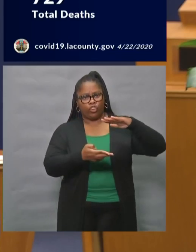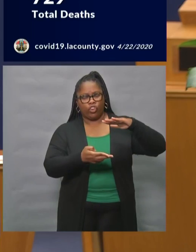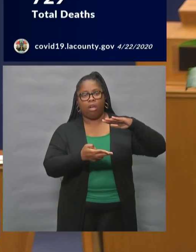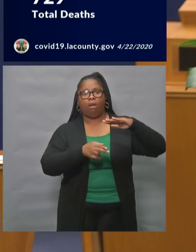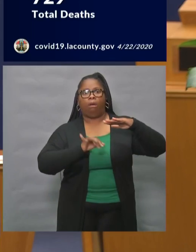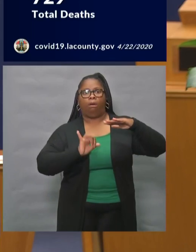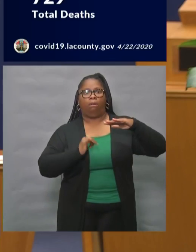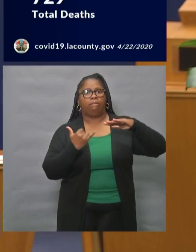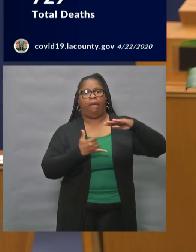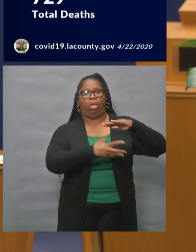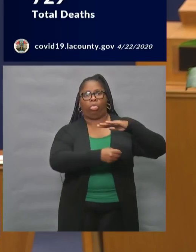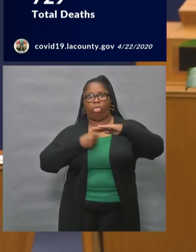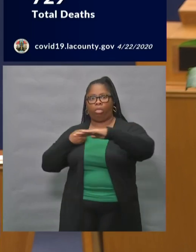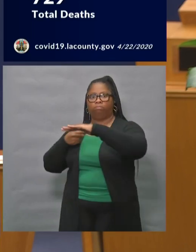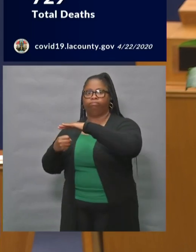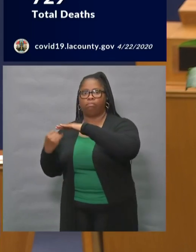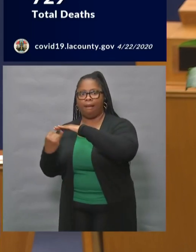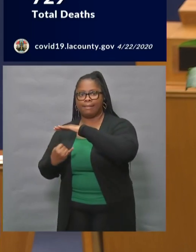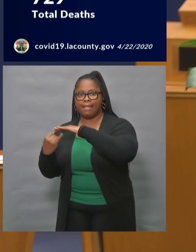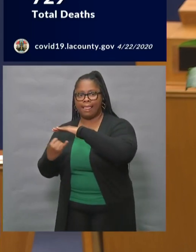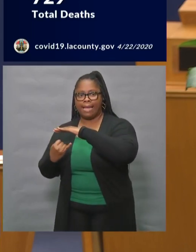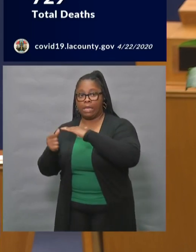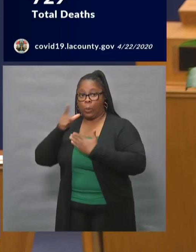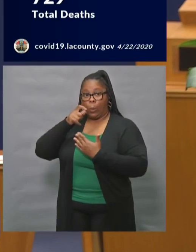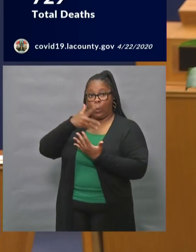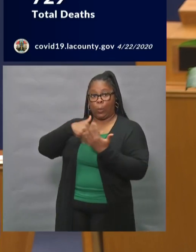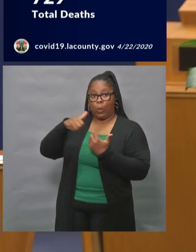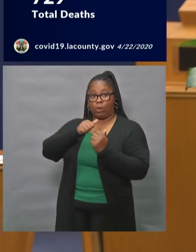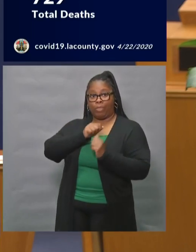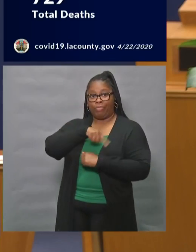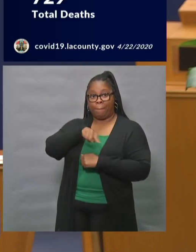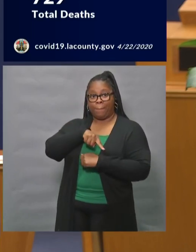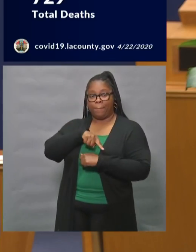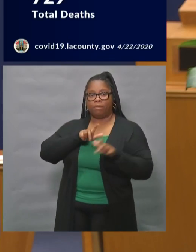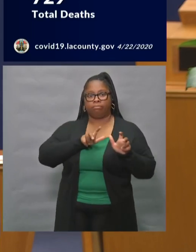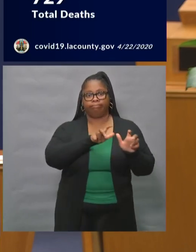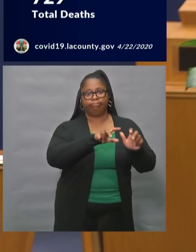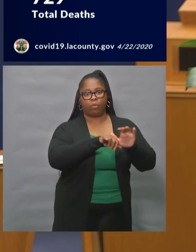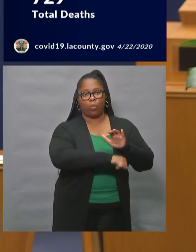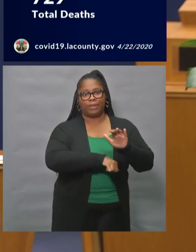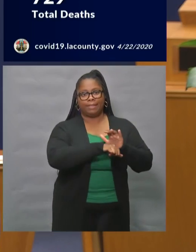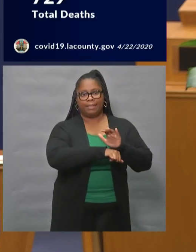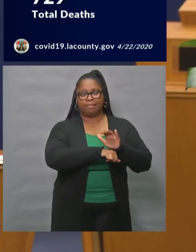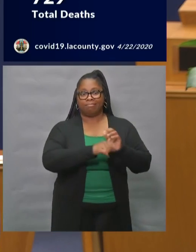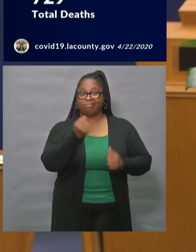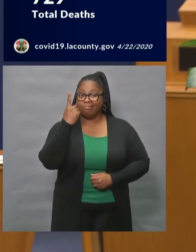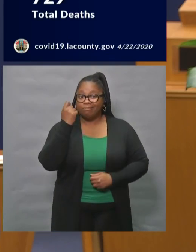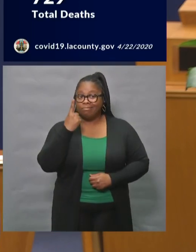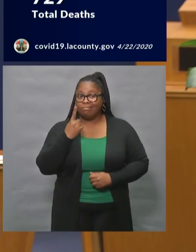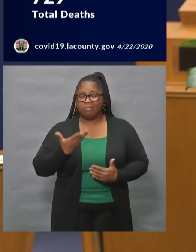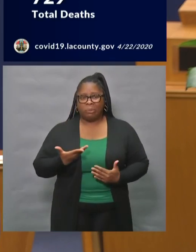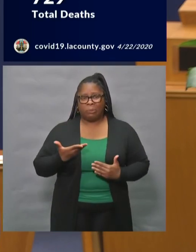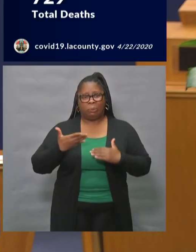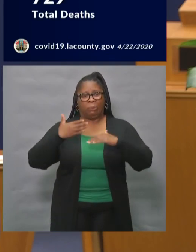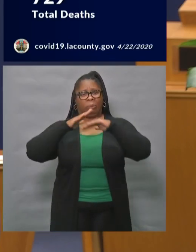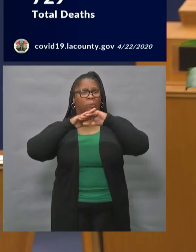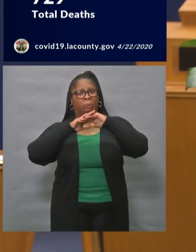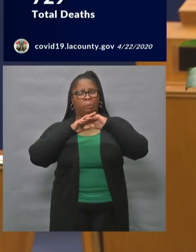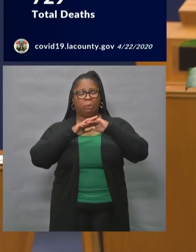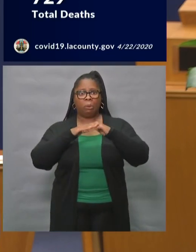appropriately isolated, and their close contacts are all quarantined. As a reminder, the large increase in the number of persons